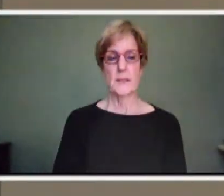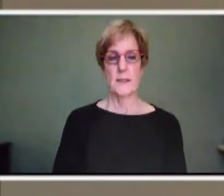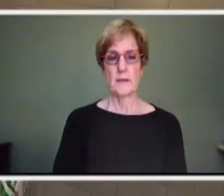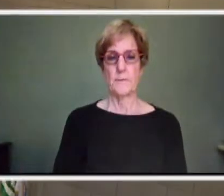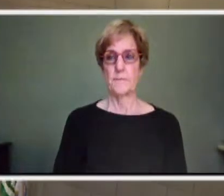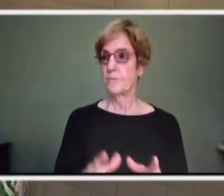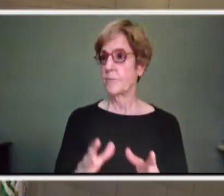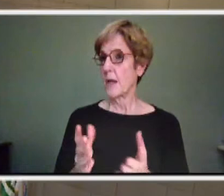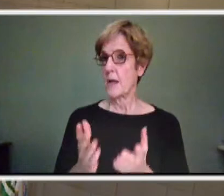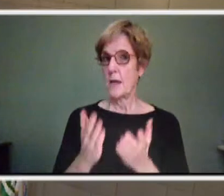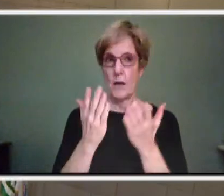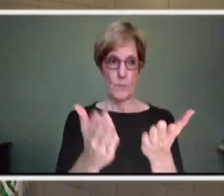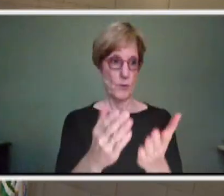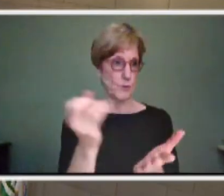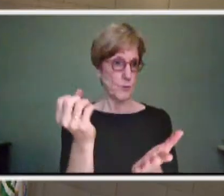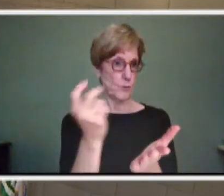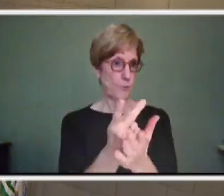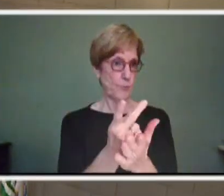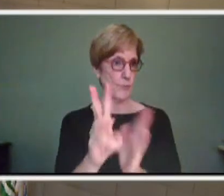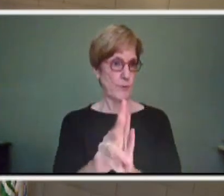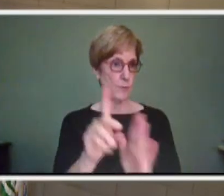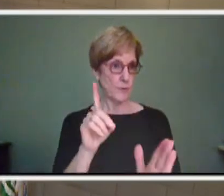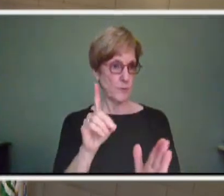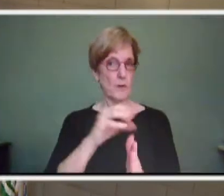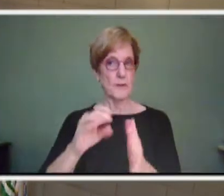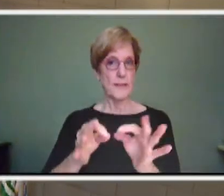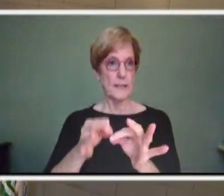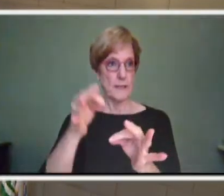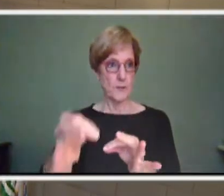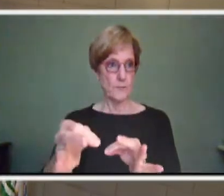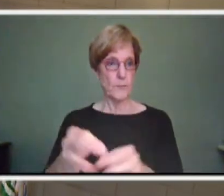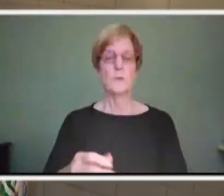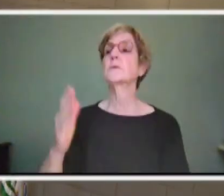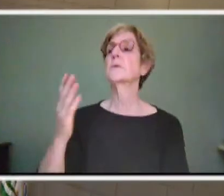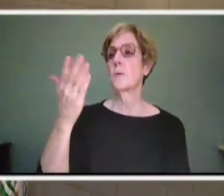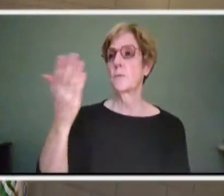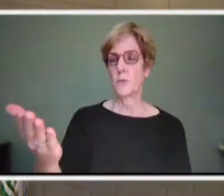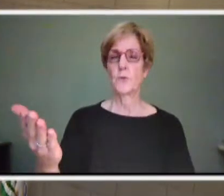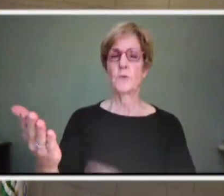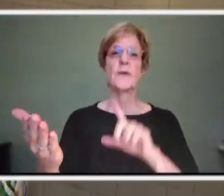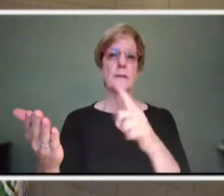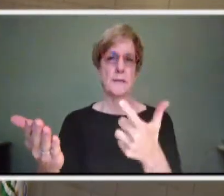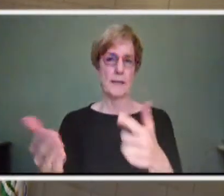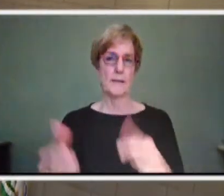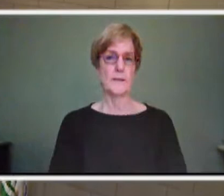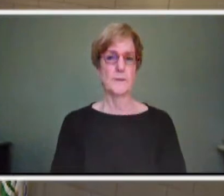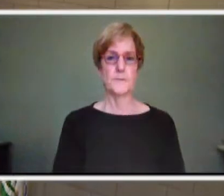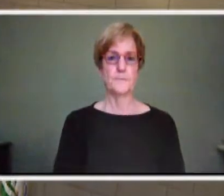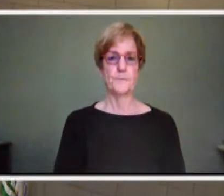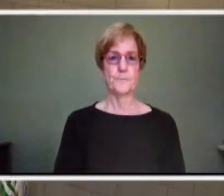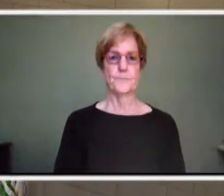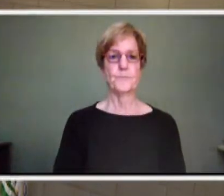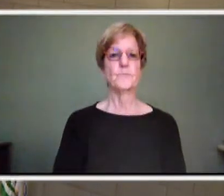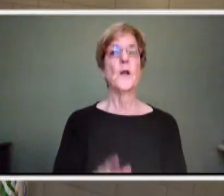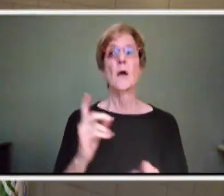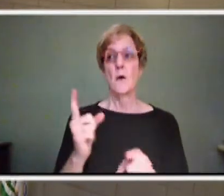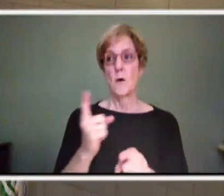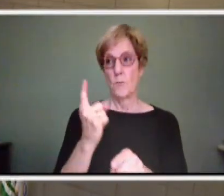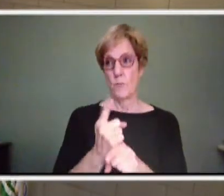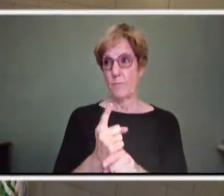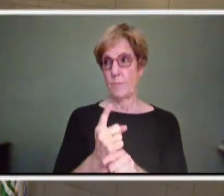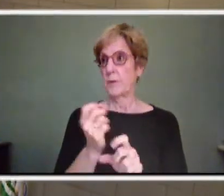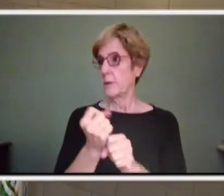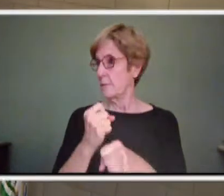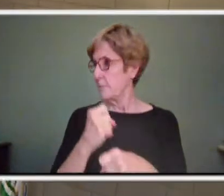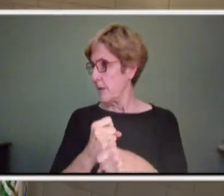to approve the withdrawals and deferrals? So moved. Second. Second. Motion being properly made and seconded. Do we have any